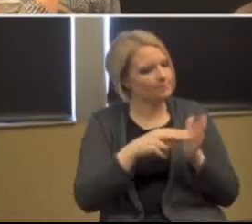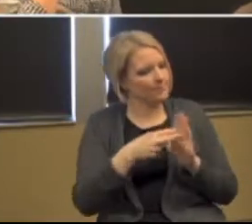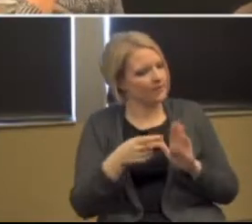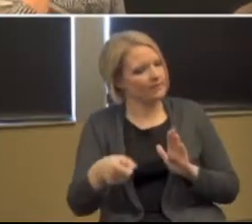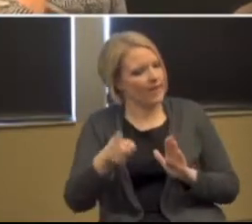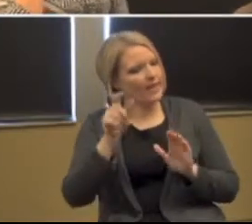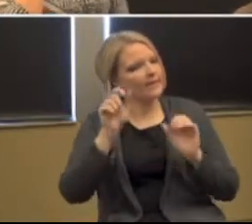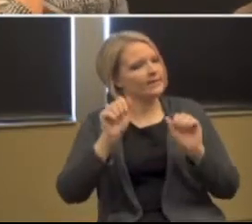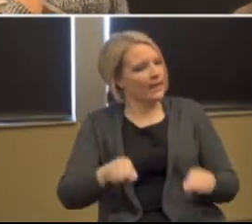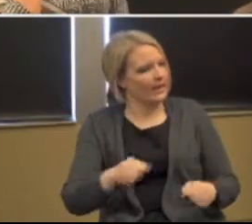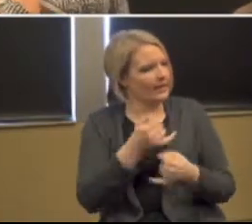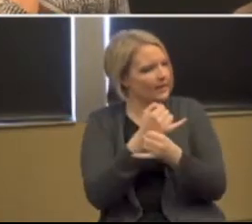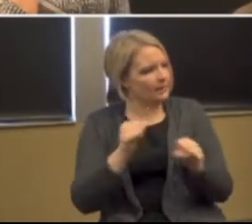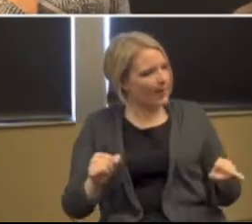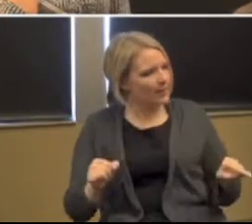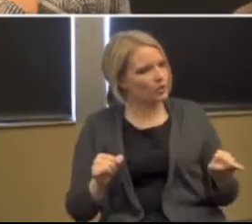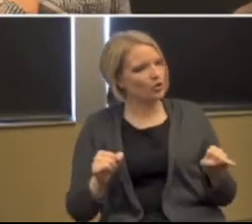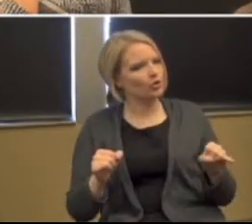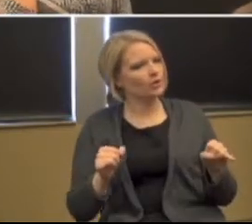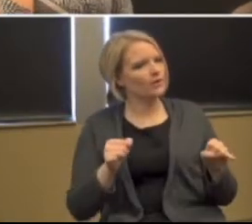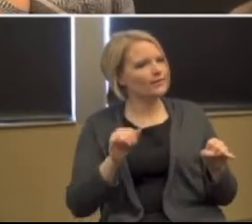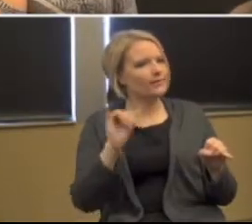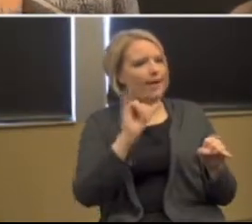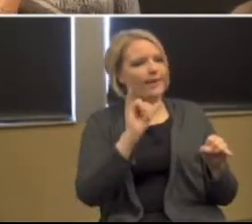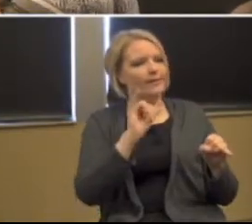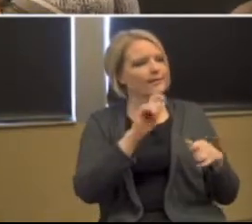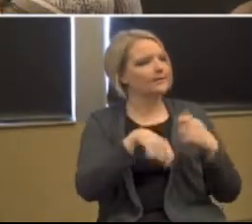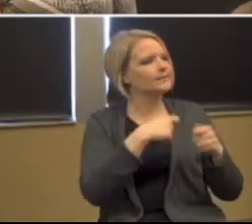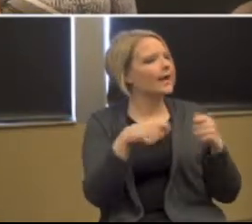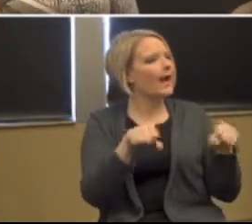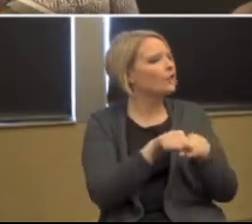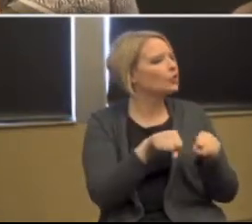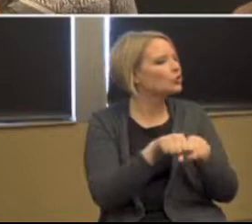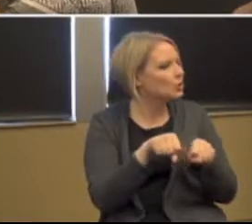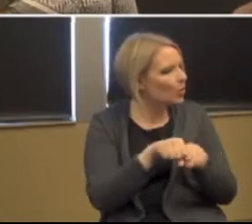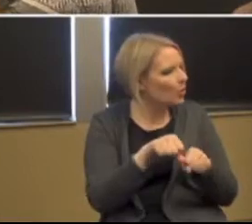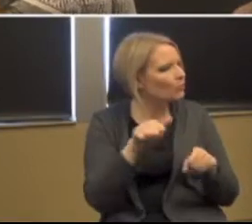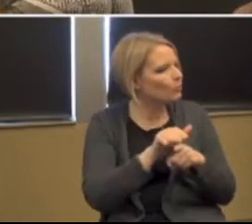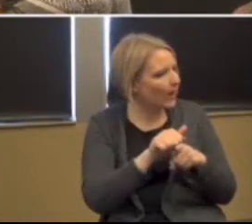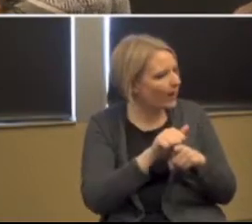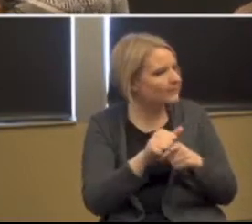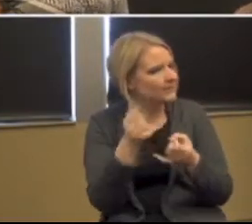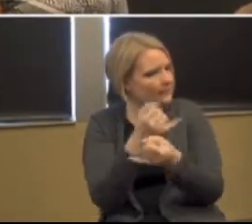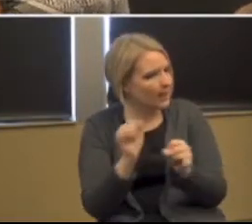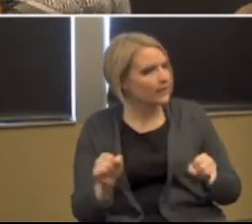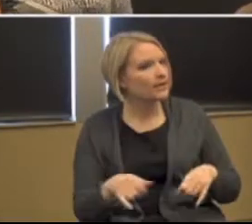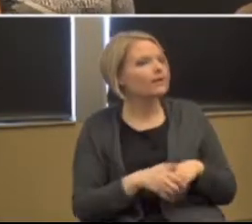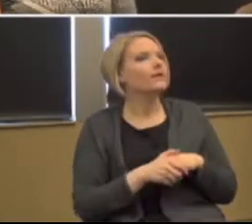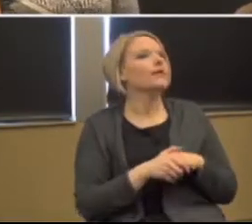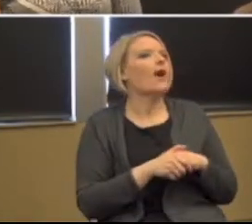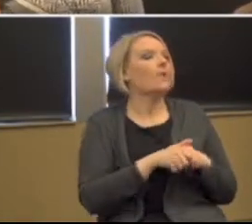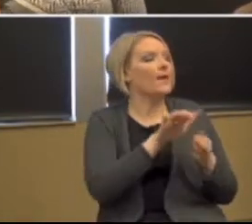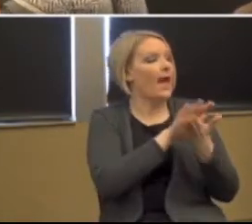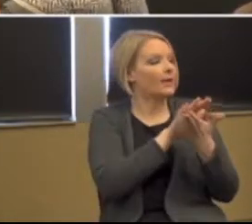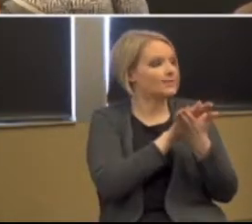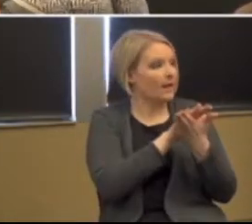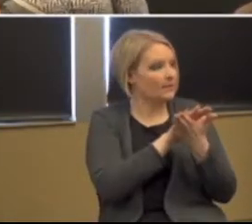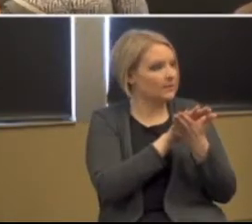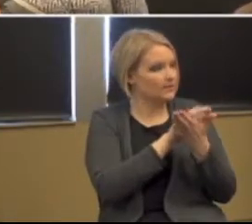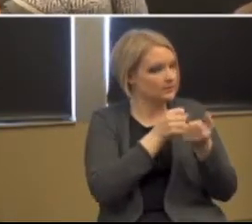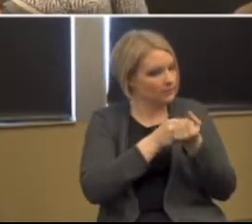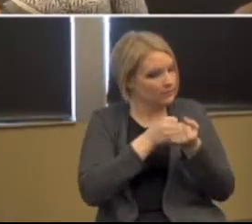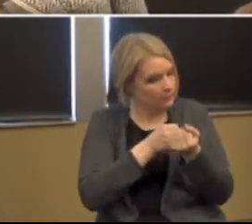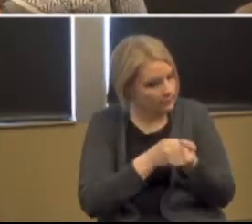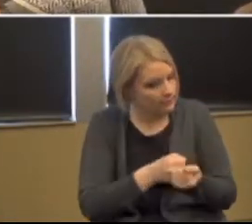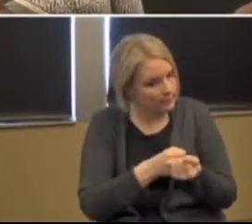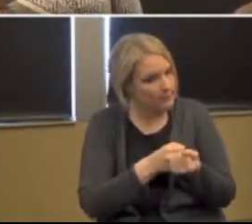independently. Tying shoes, we've done many a tie a shoe kind of thing. Academics, to reinforce any academics that you've